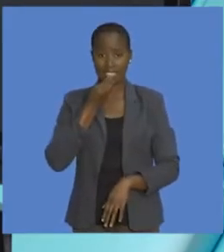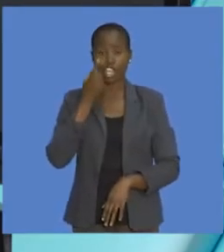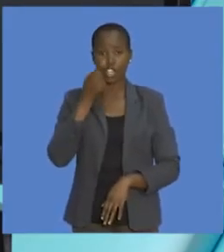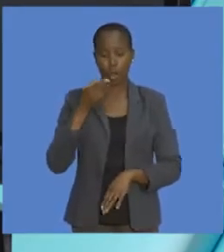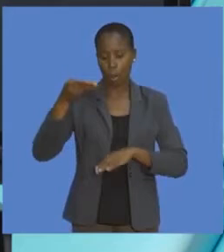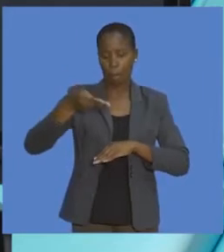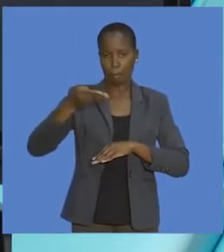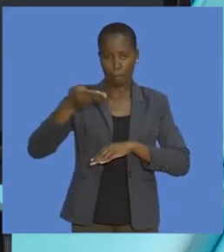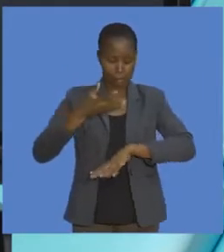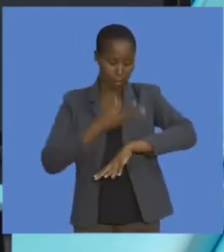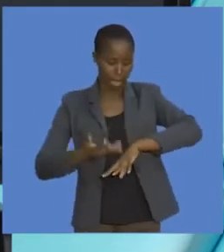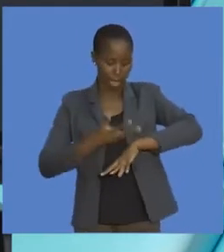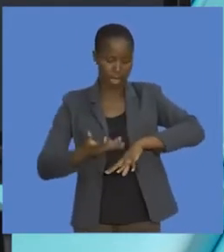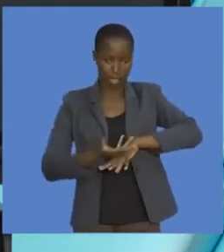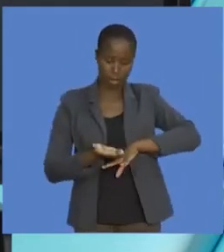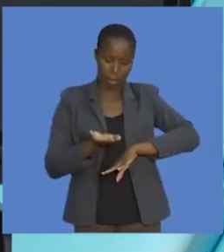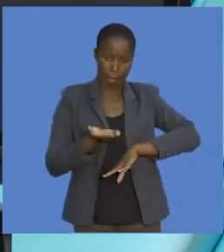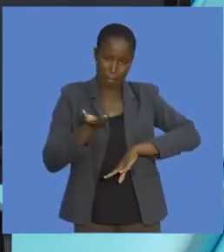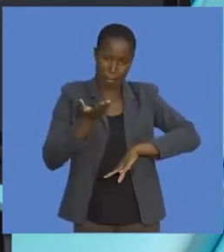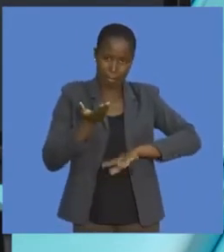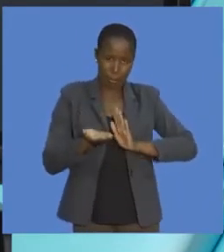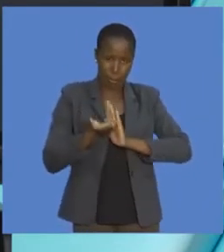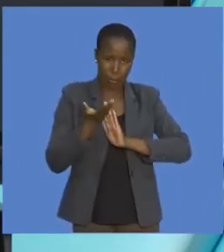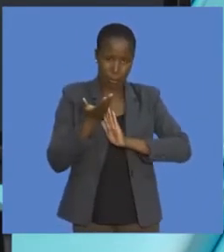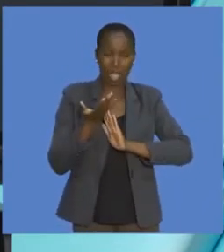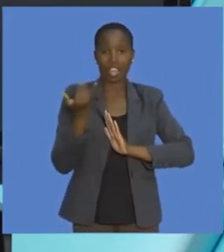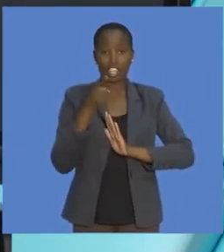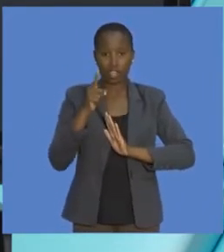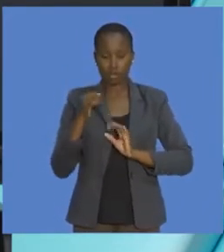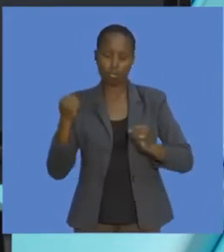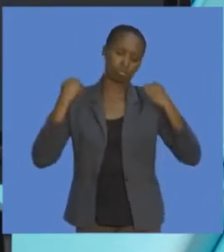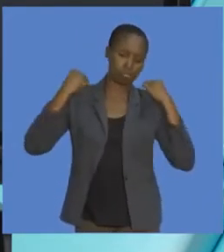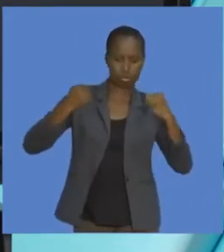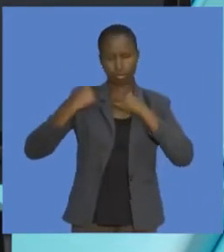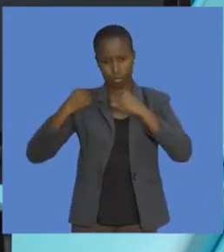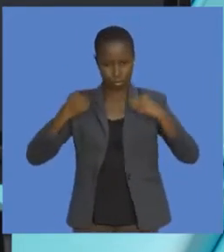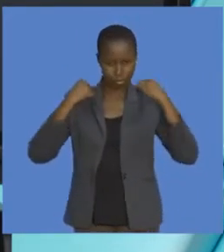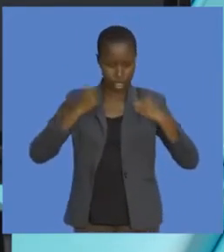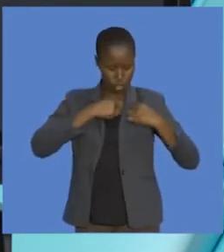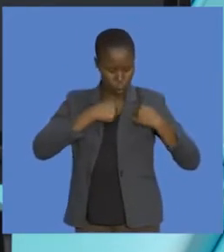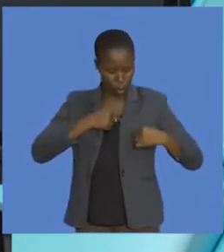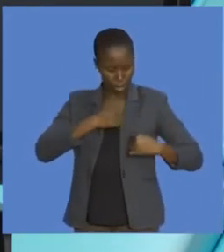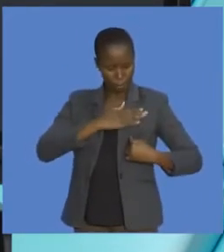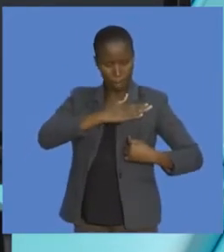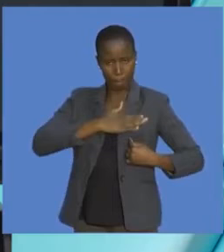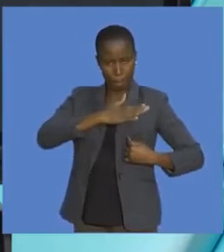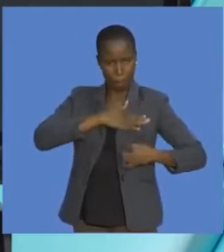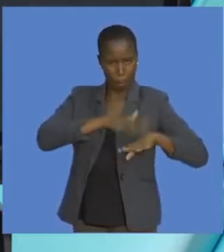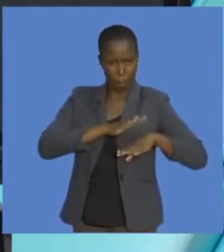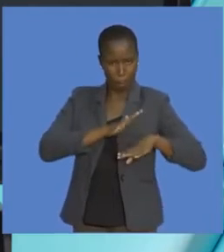a stimulus. If you exercise and your heart rate increases, that's a stimulus.